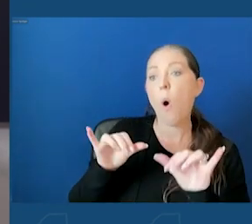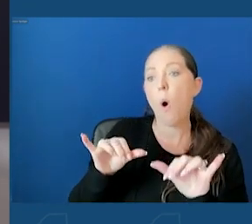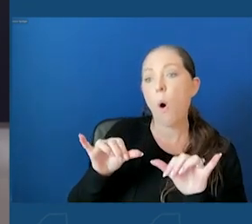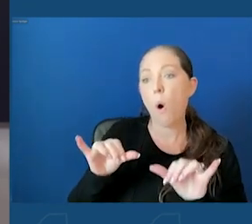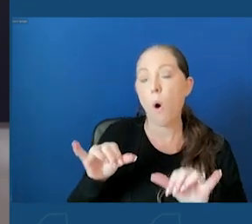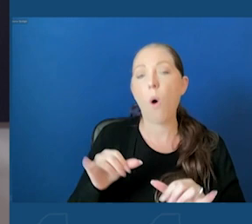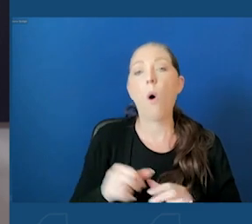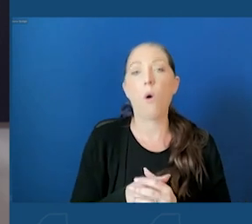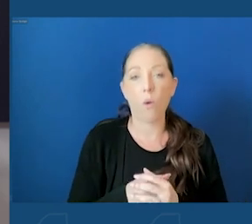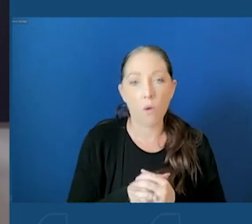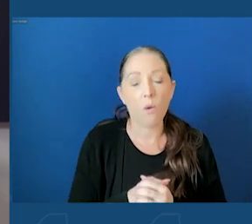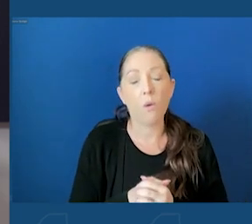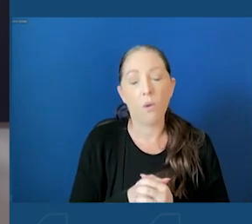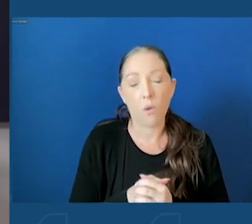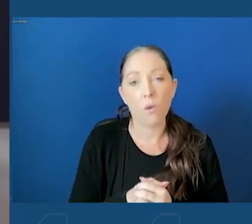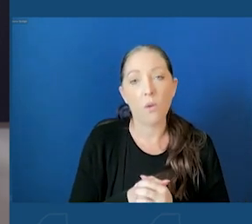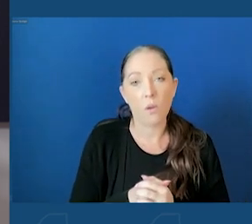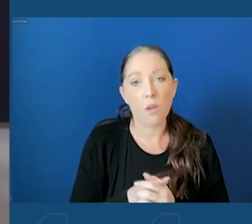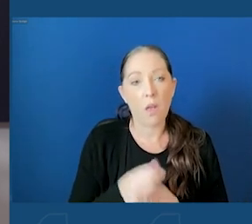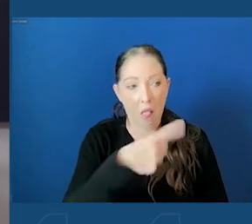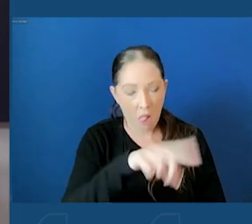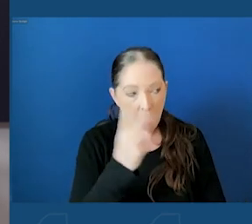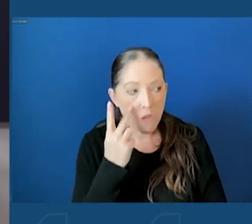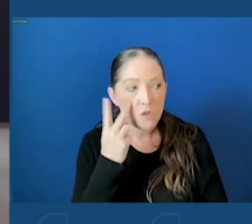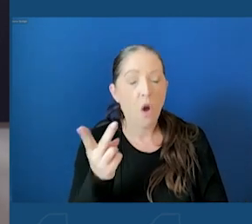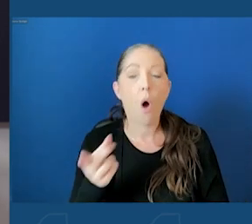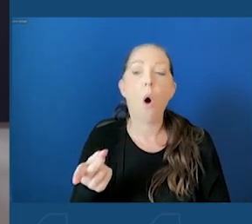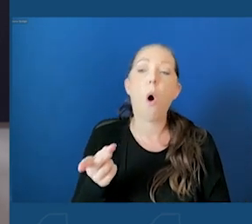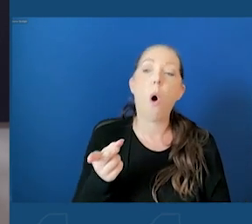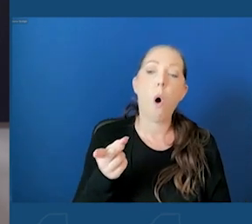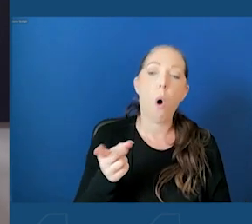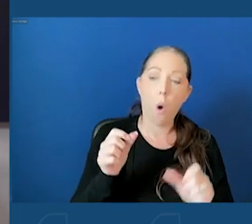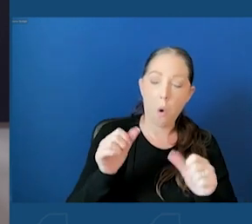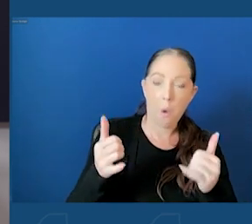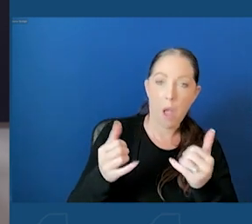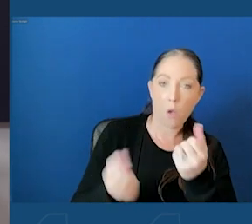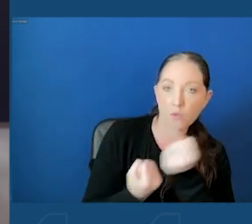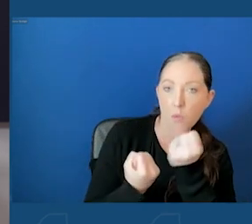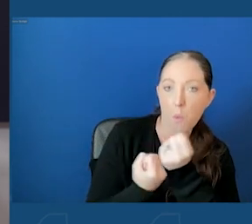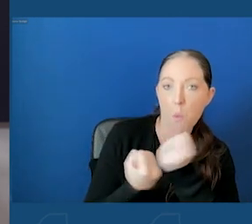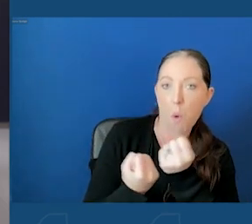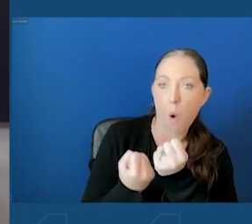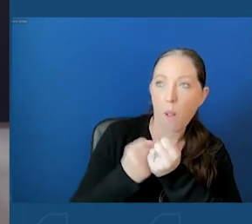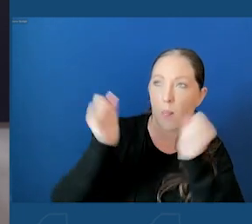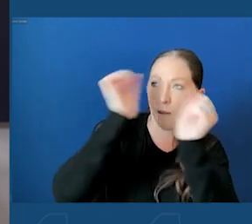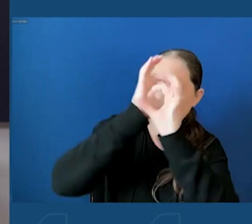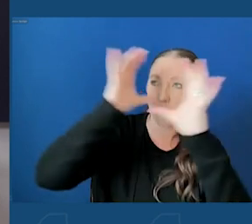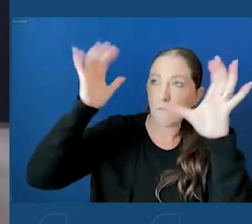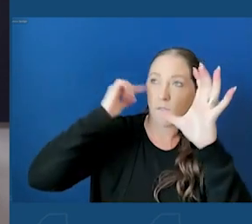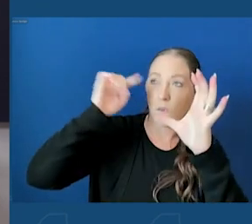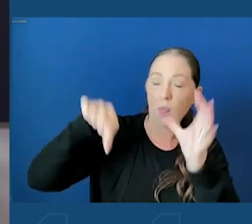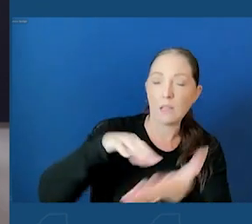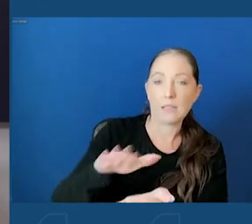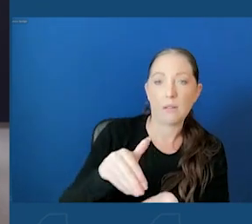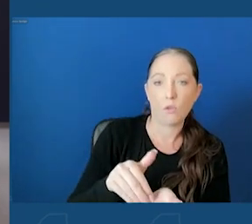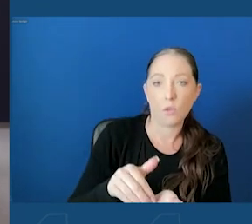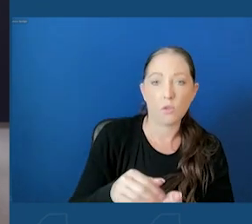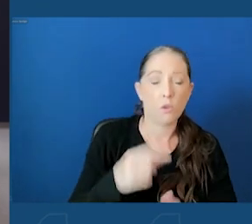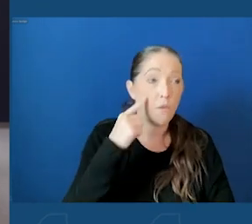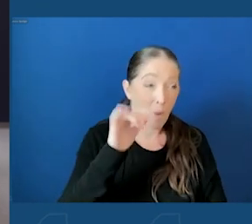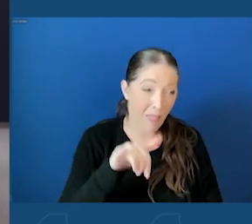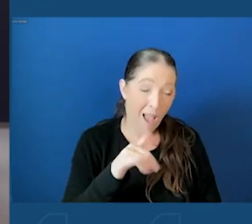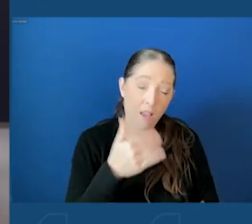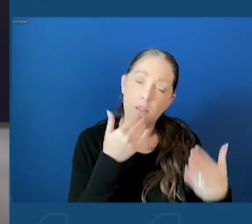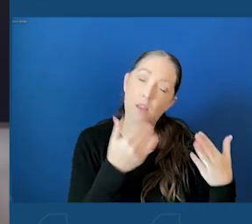what's needed, and they can see and get behind the vision of this particular facility. And to that, I thank you.